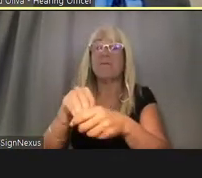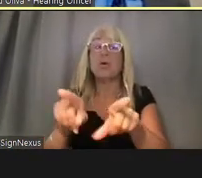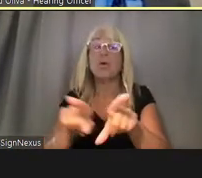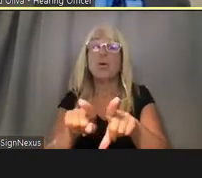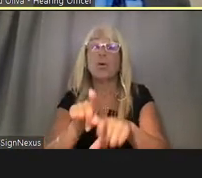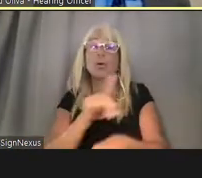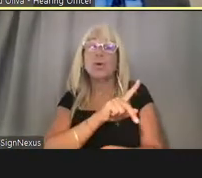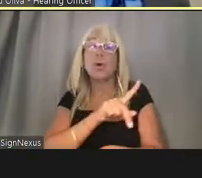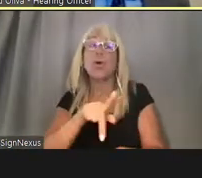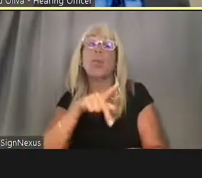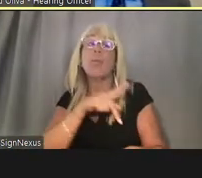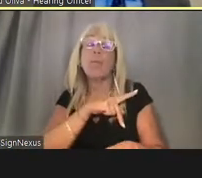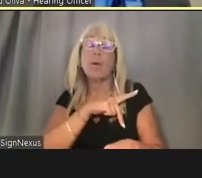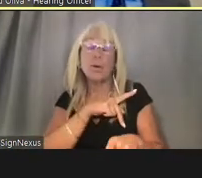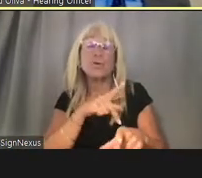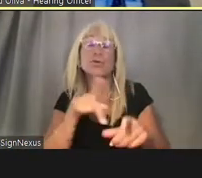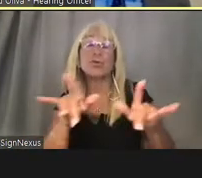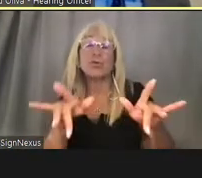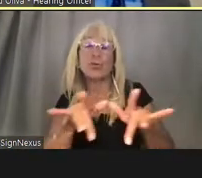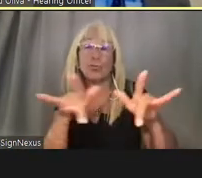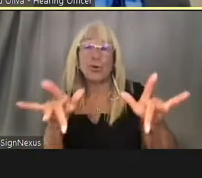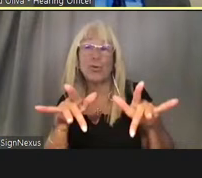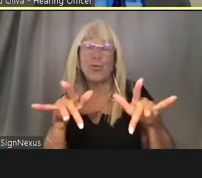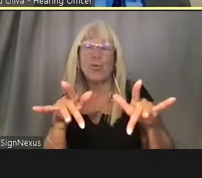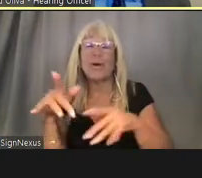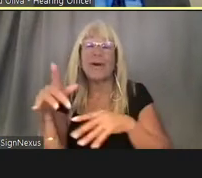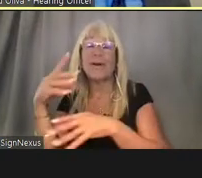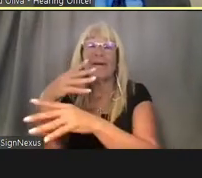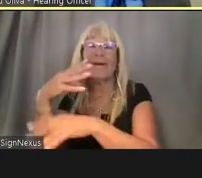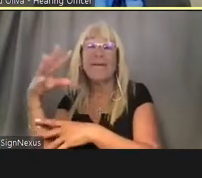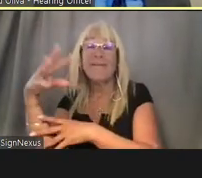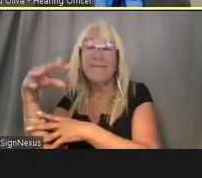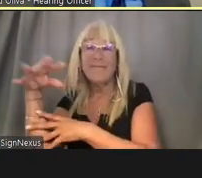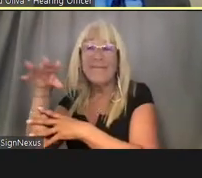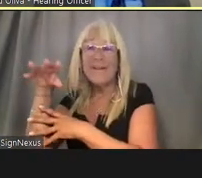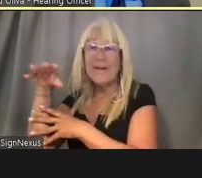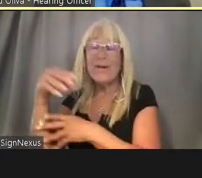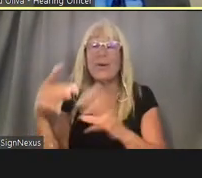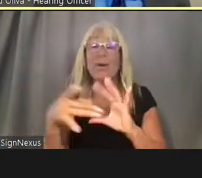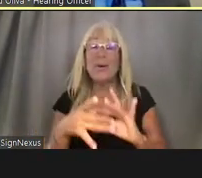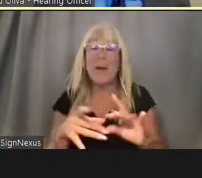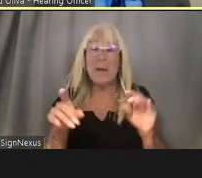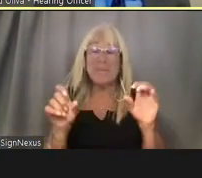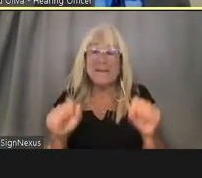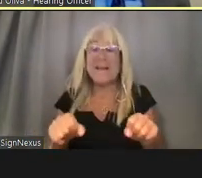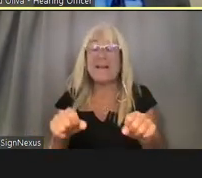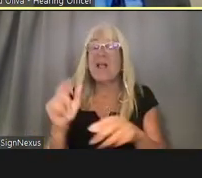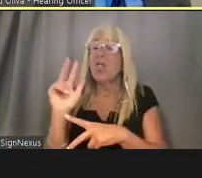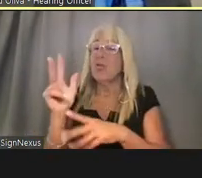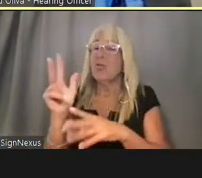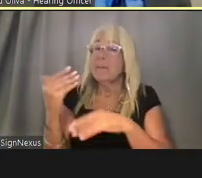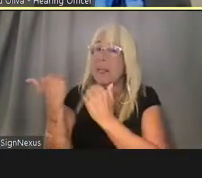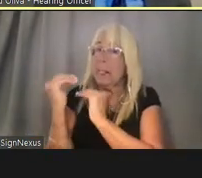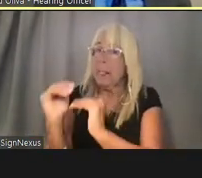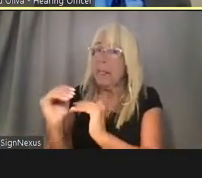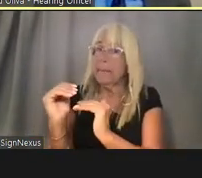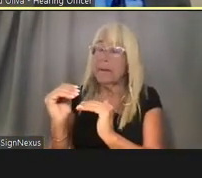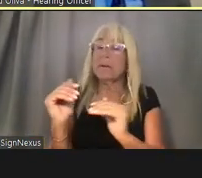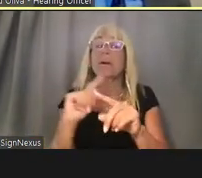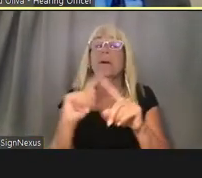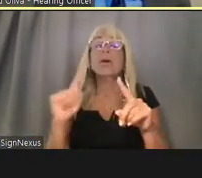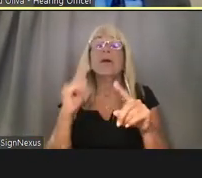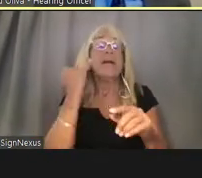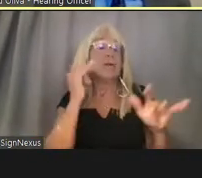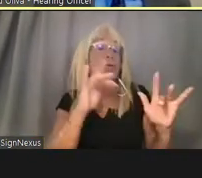recorded video comments as with oral comments at the hearings video comments should be limited to three minutes recorded video